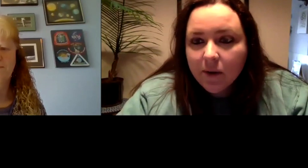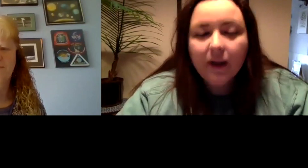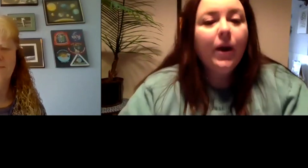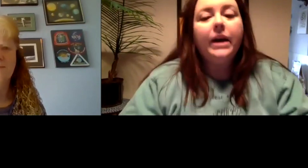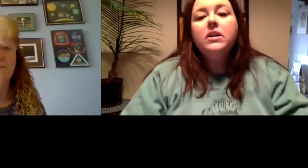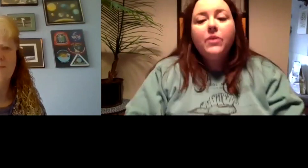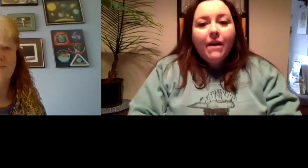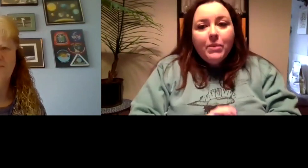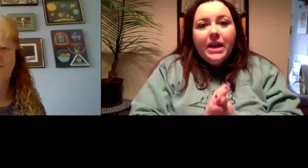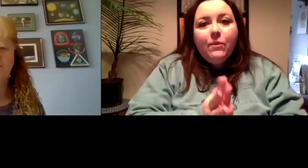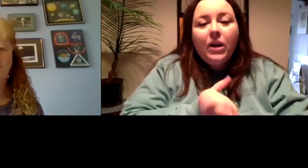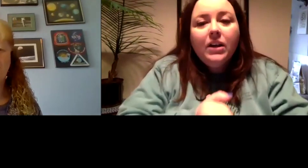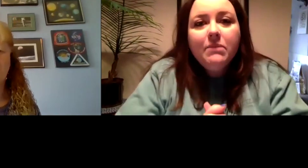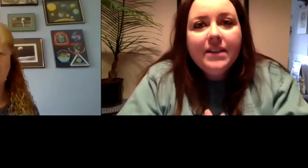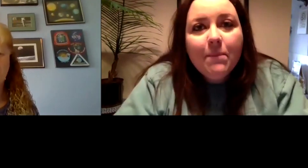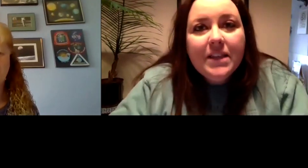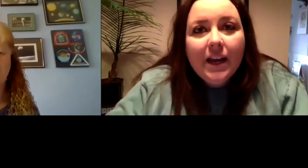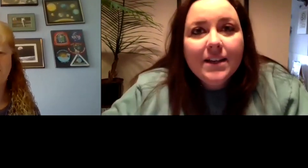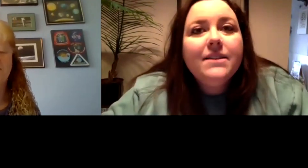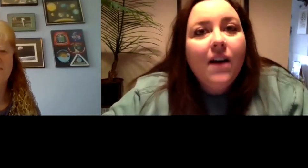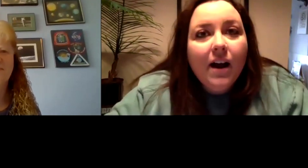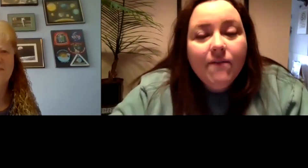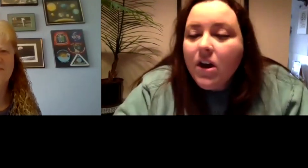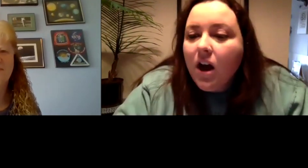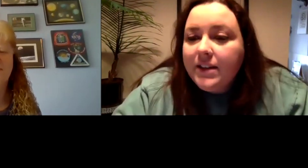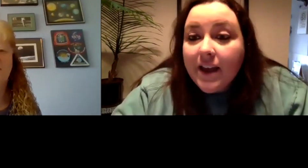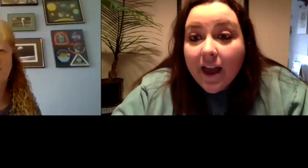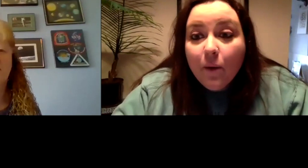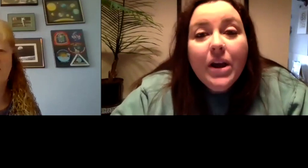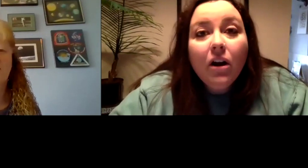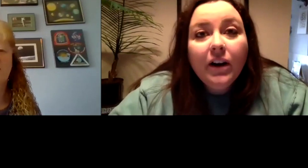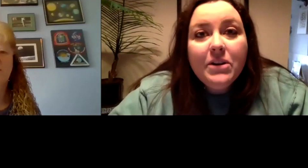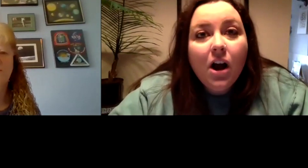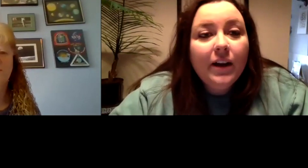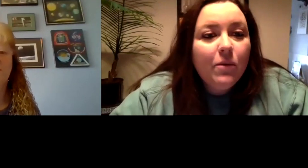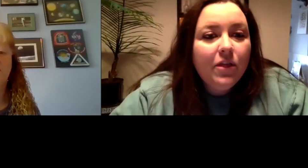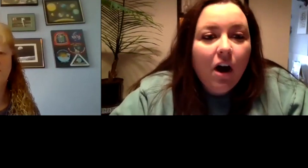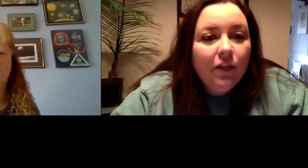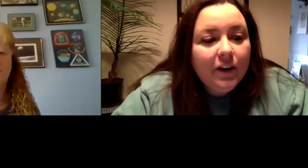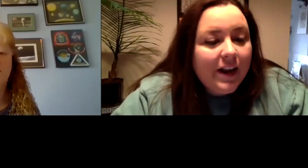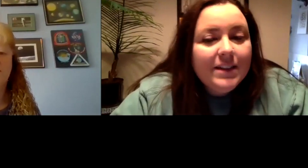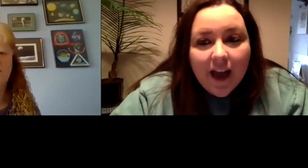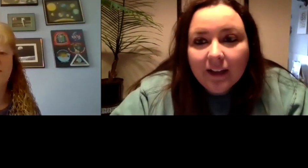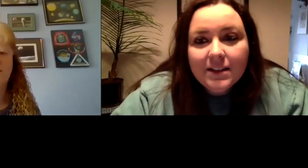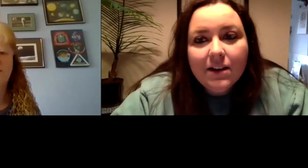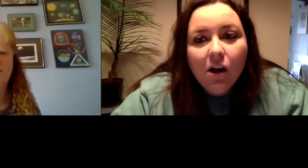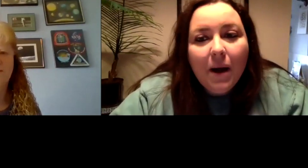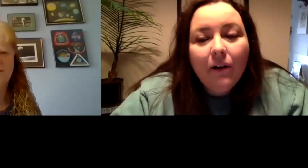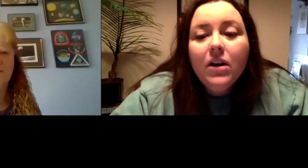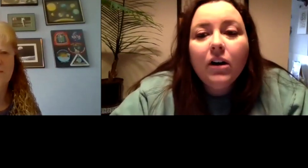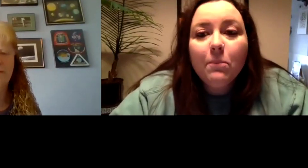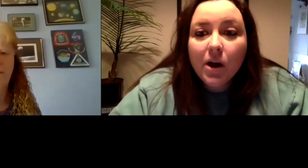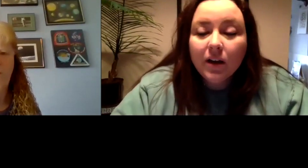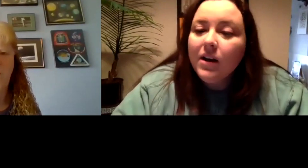Let's do it. Okay. So, hey, everybody, welcome to Skype a Scientist Live. Today, we are going to be talking with author Nancy Atkinson all